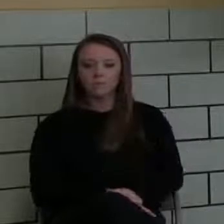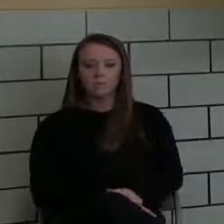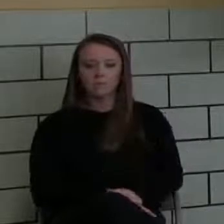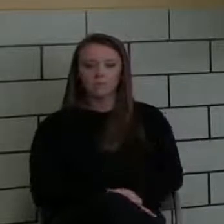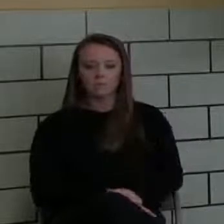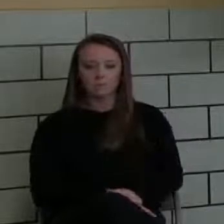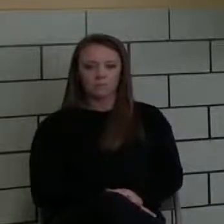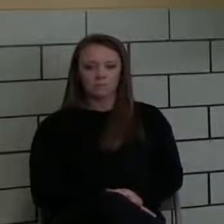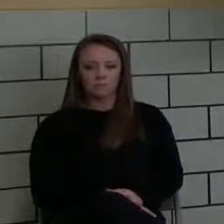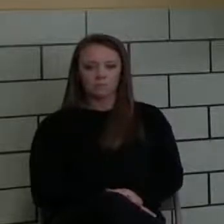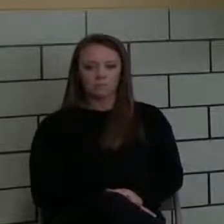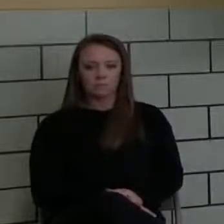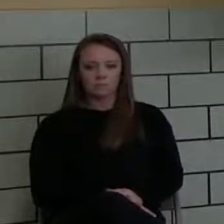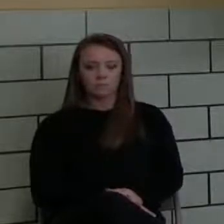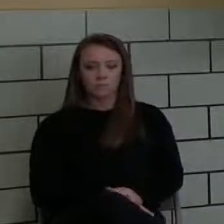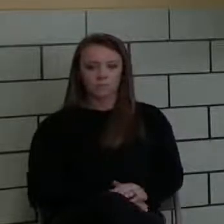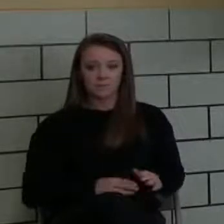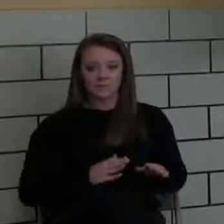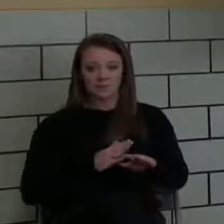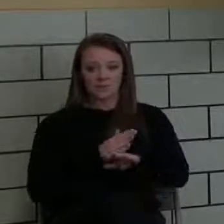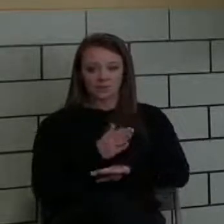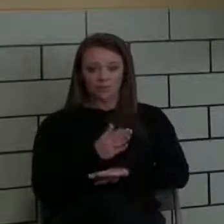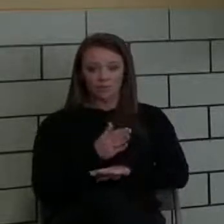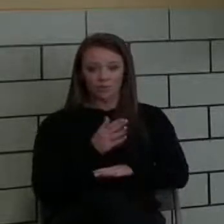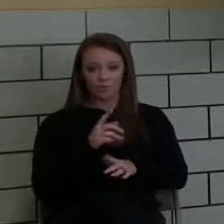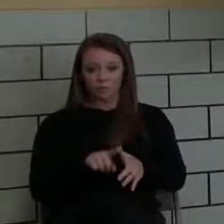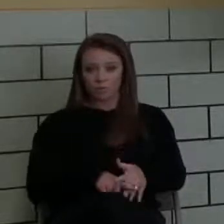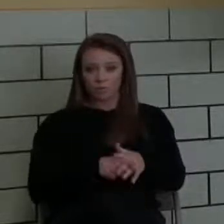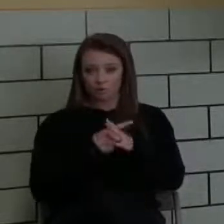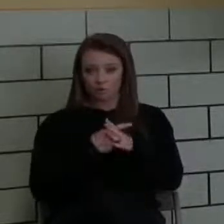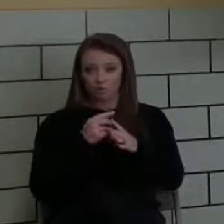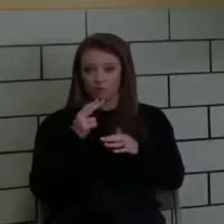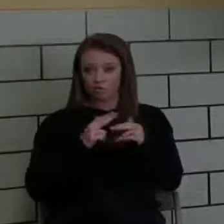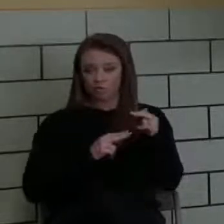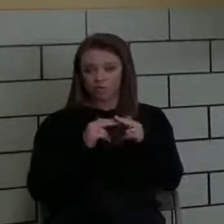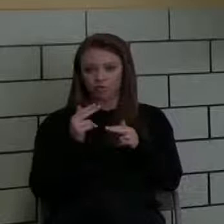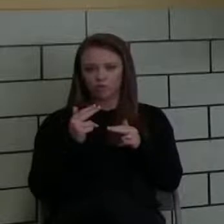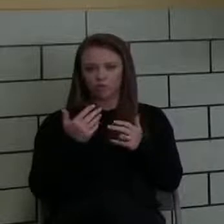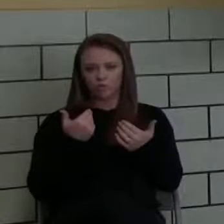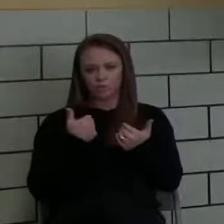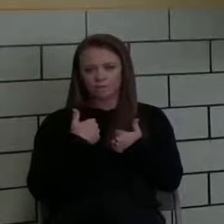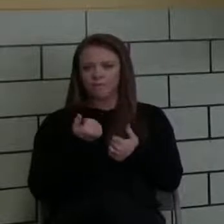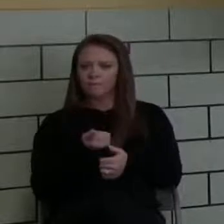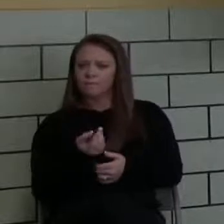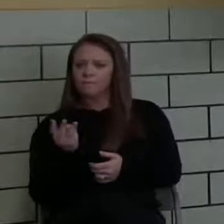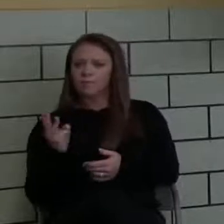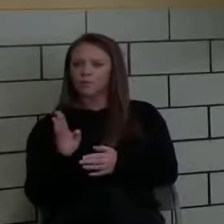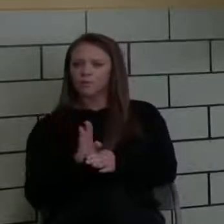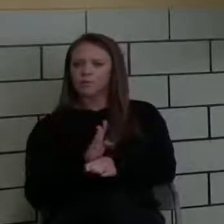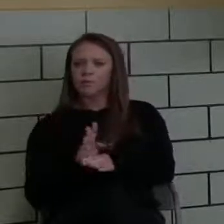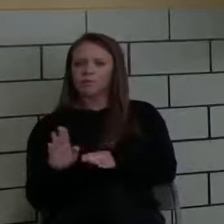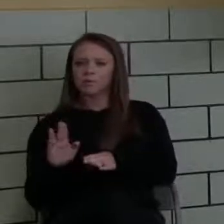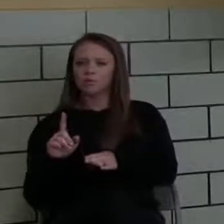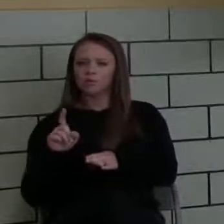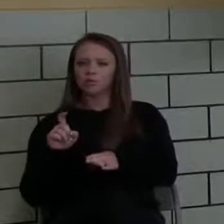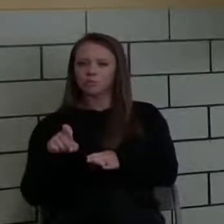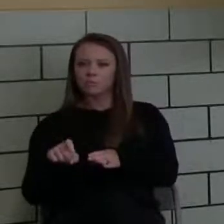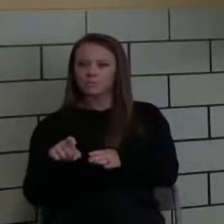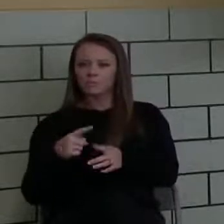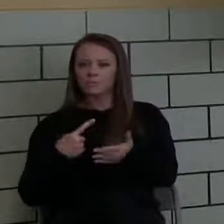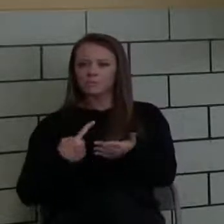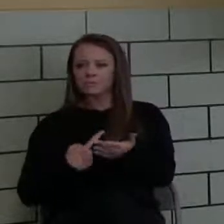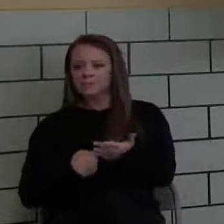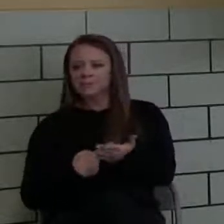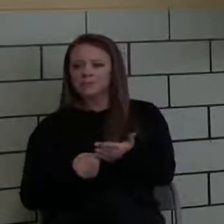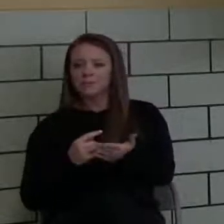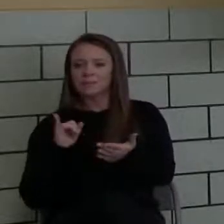once we get going, I mean, you'll understand, you'll have pods of businesses you'll have to talk to when something happens. And it